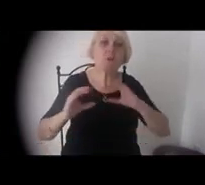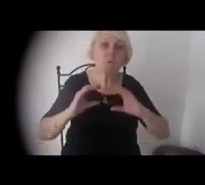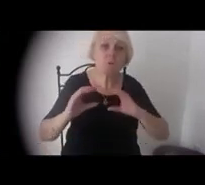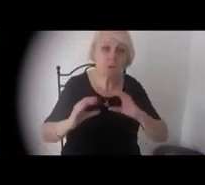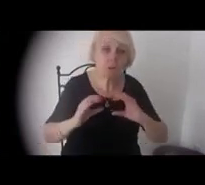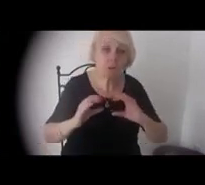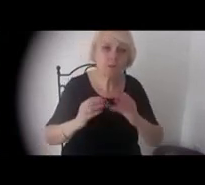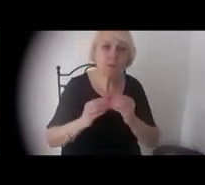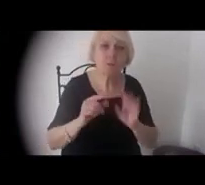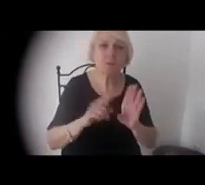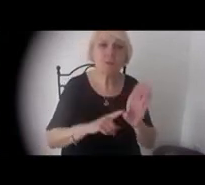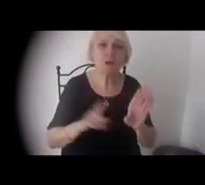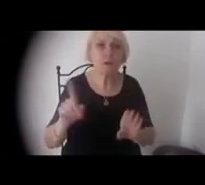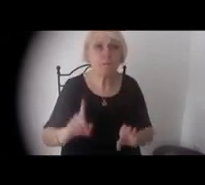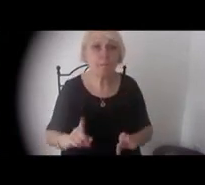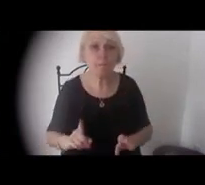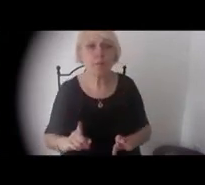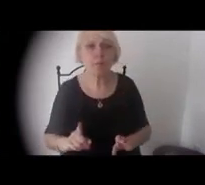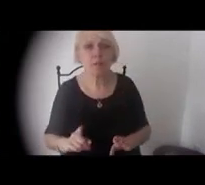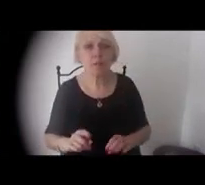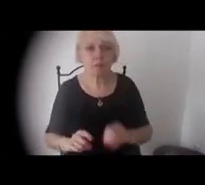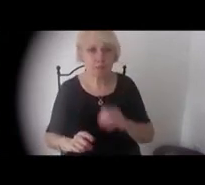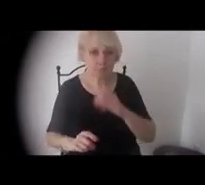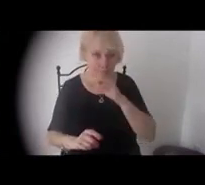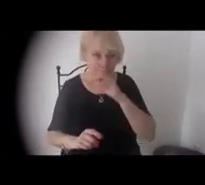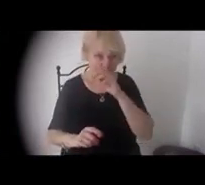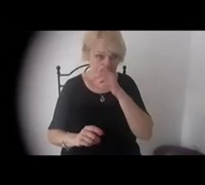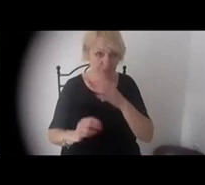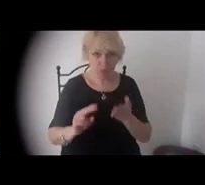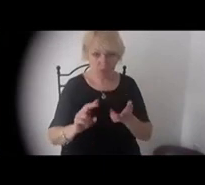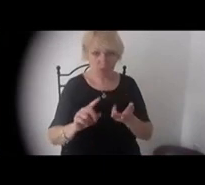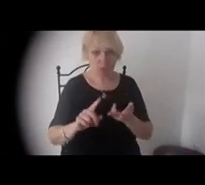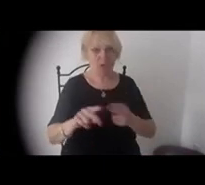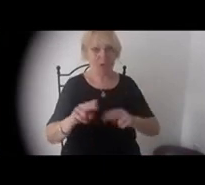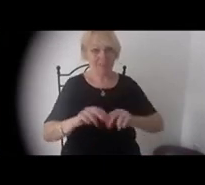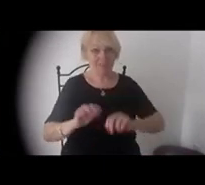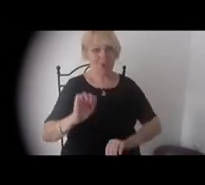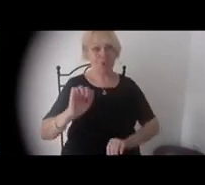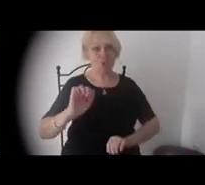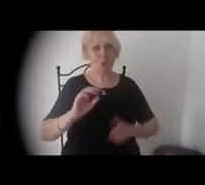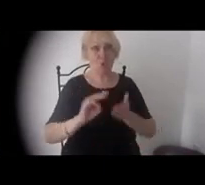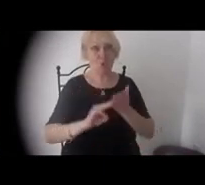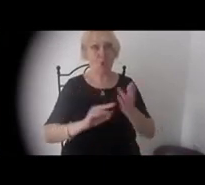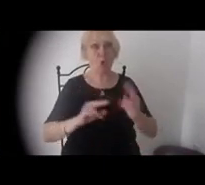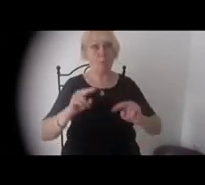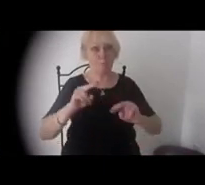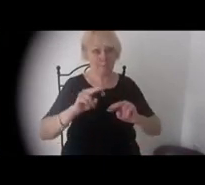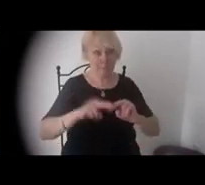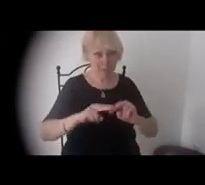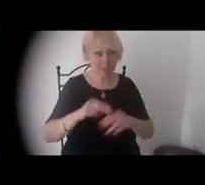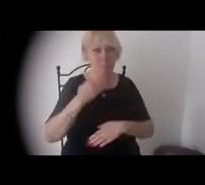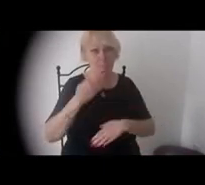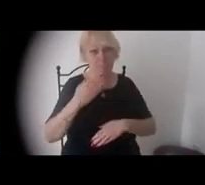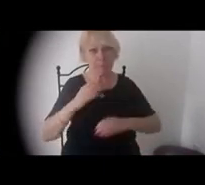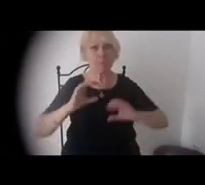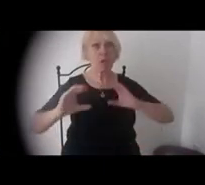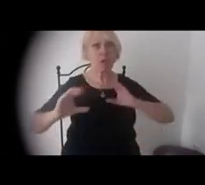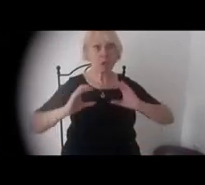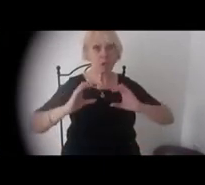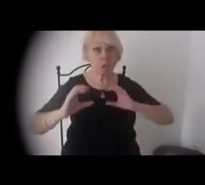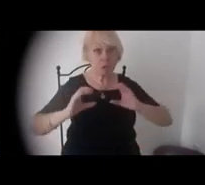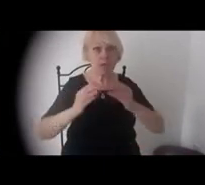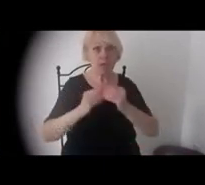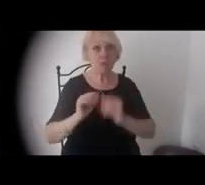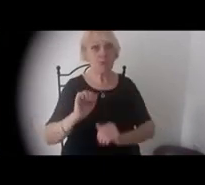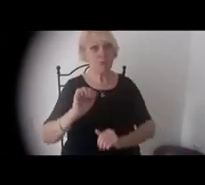however you can do that, whether you're able to have a kind of, adult conversation or whether you're having to use pictures